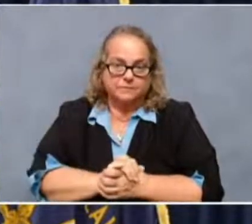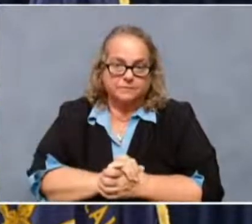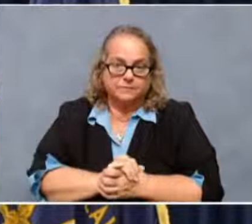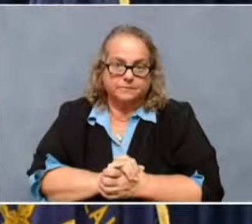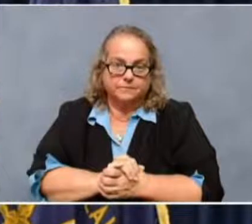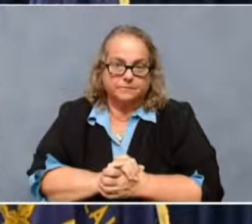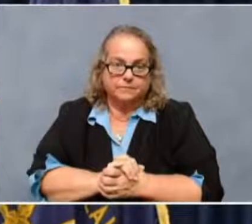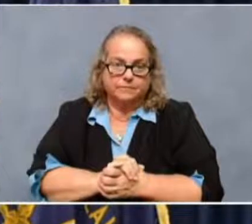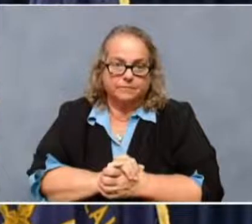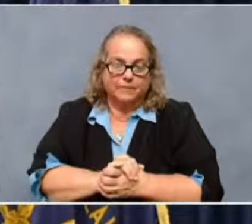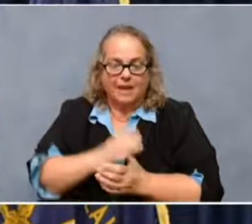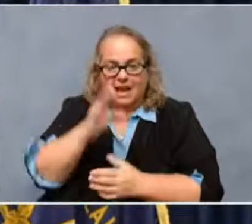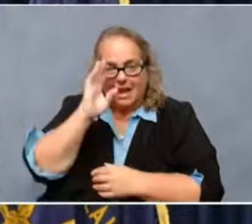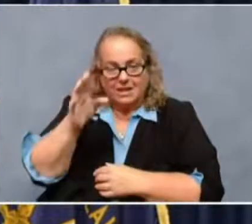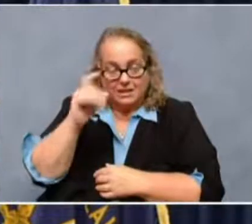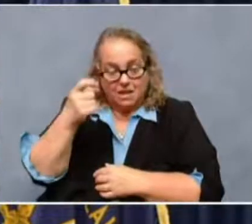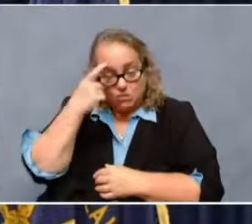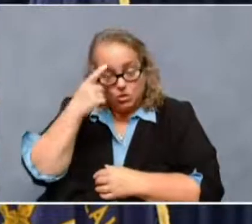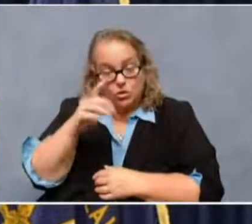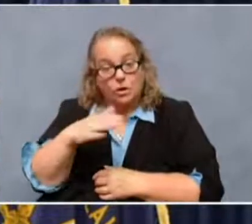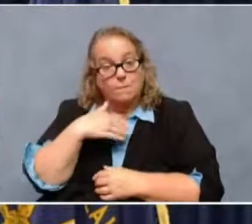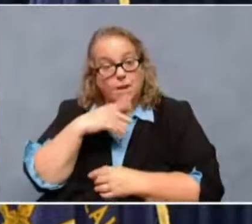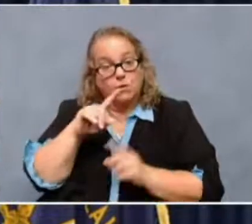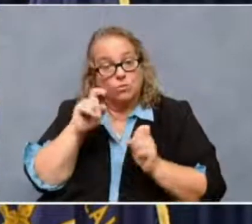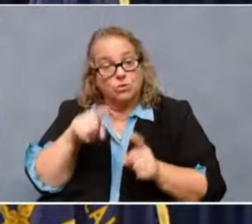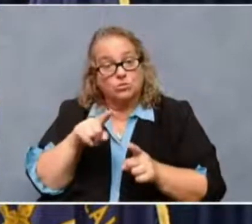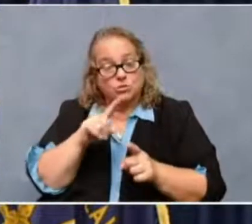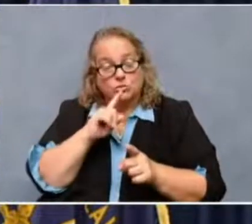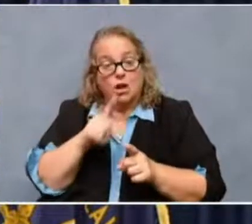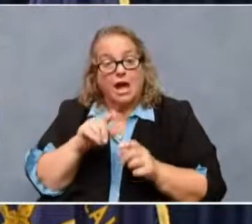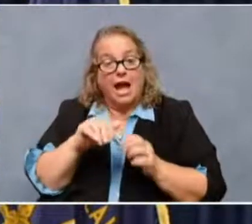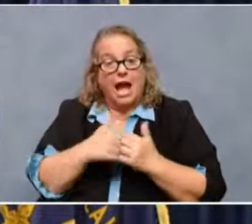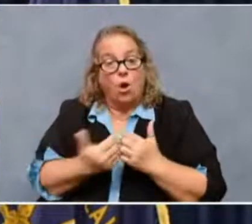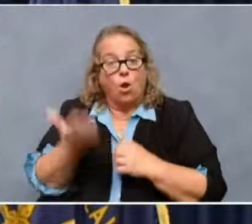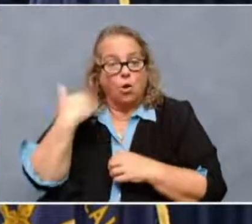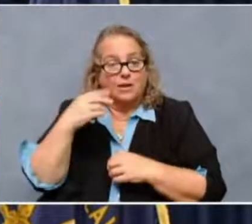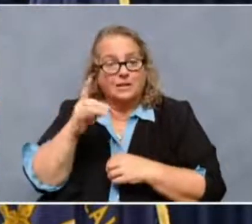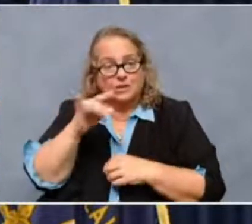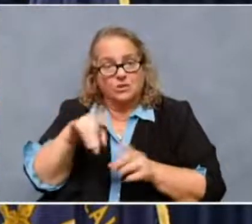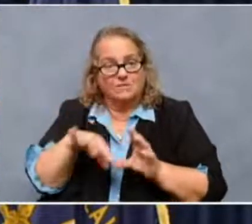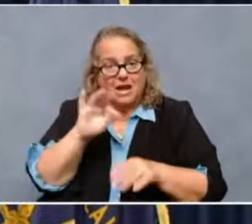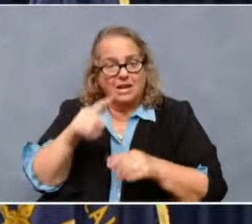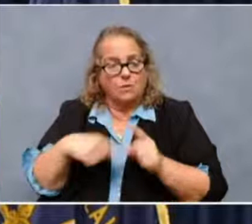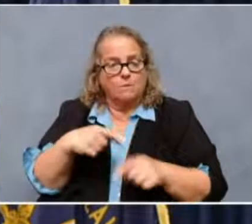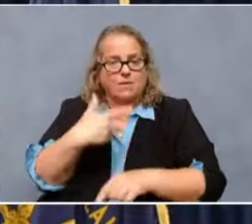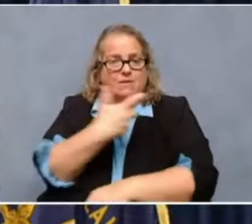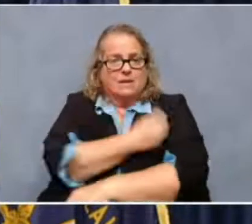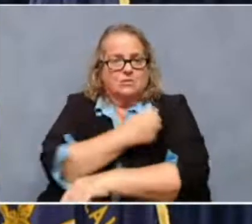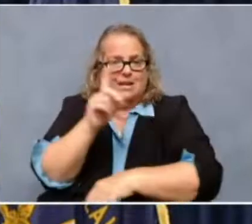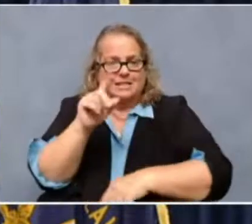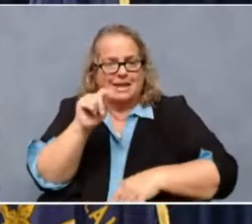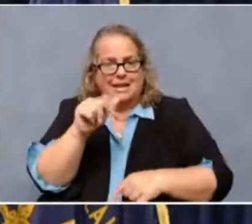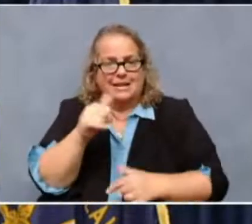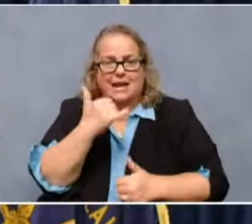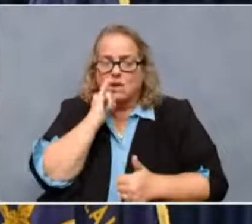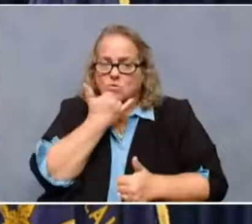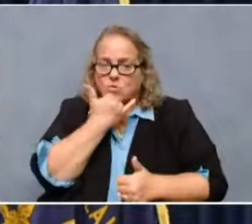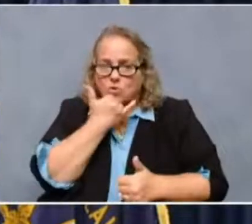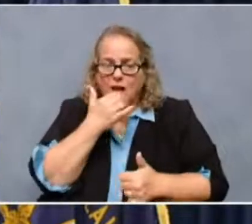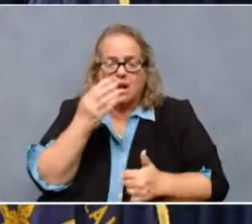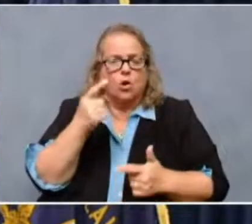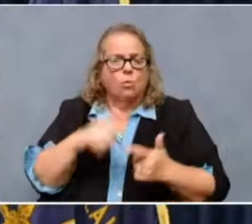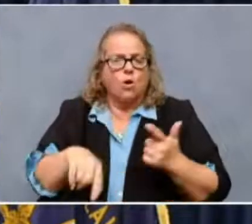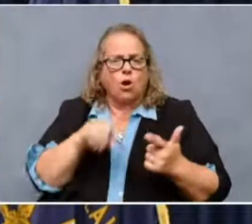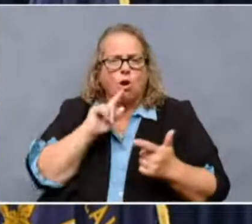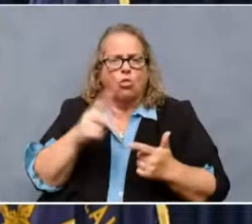Hi, Governor. My questions are, how long ago did you find out about the vaccination data error? And what are the 3 other states you mentioned